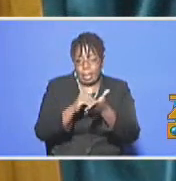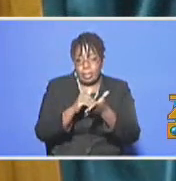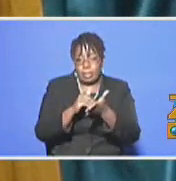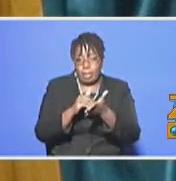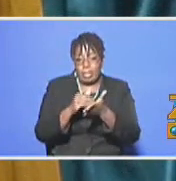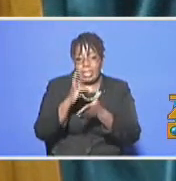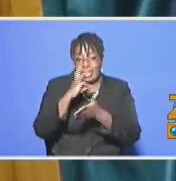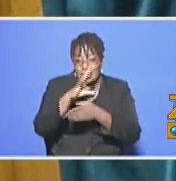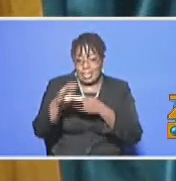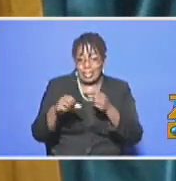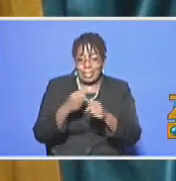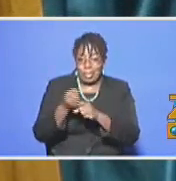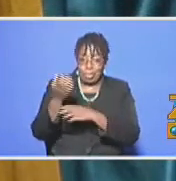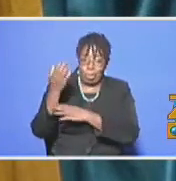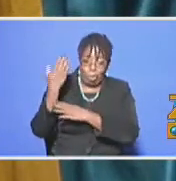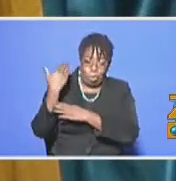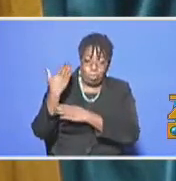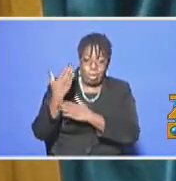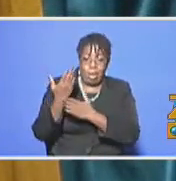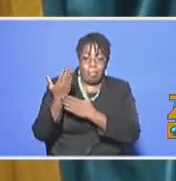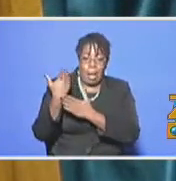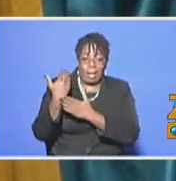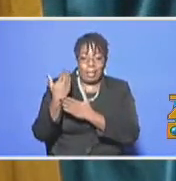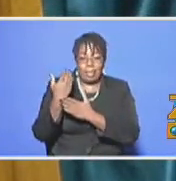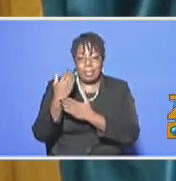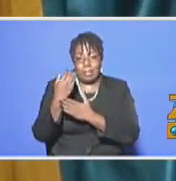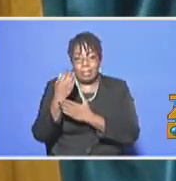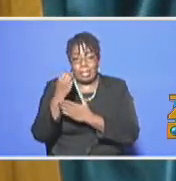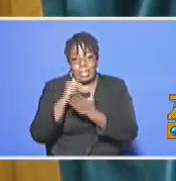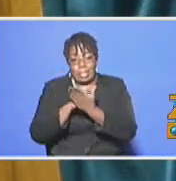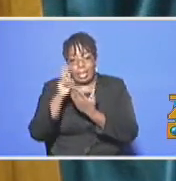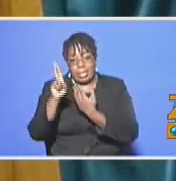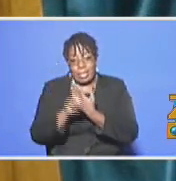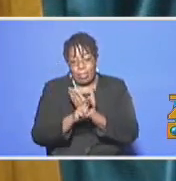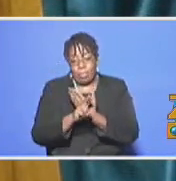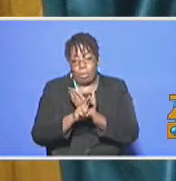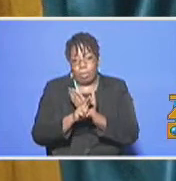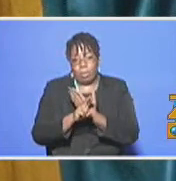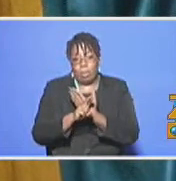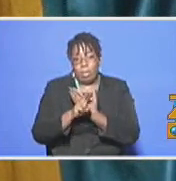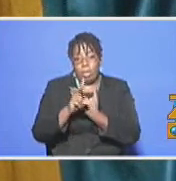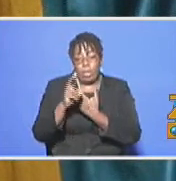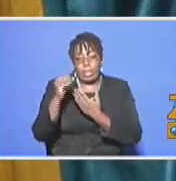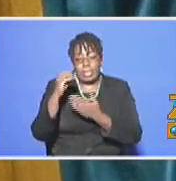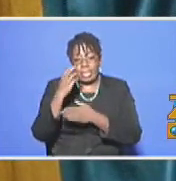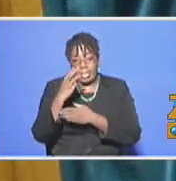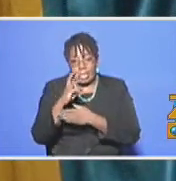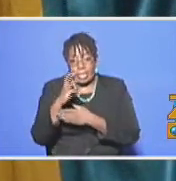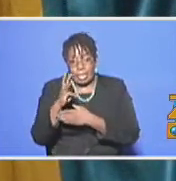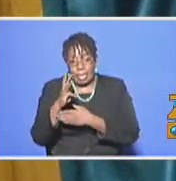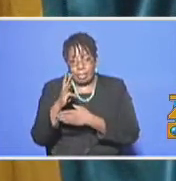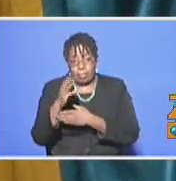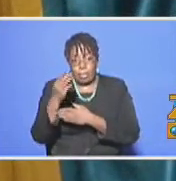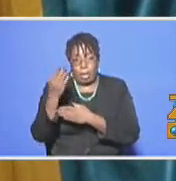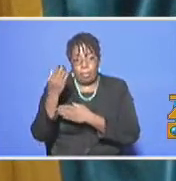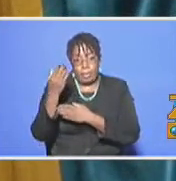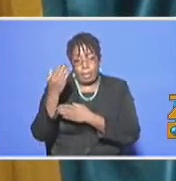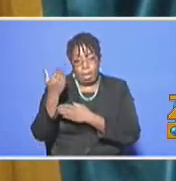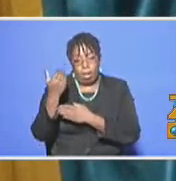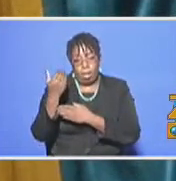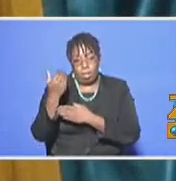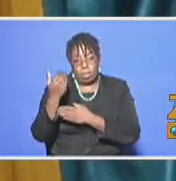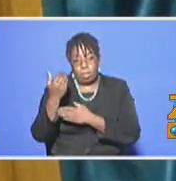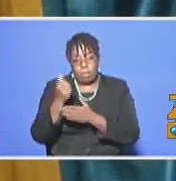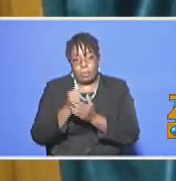him 6 years ago. Back in September 2015, Archer was arrested and charged with intentional libel due to publishing defamatory